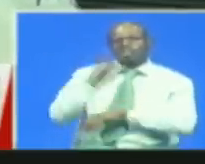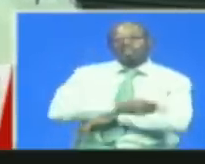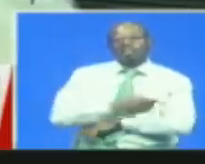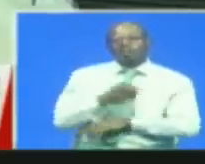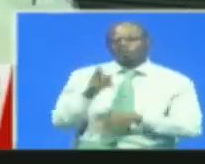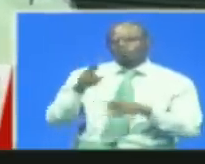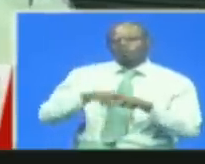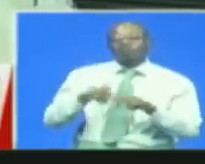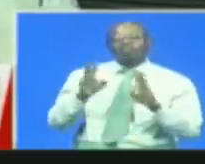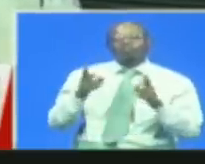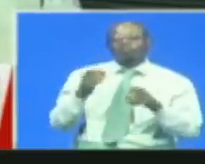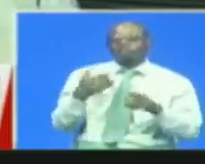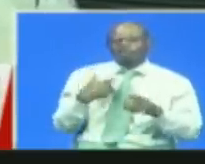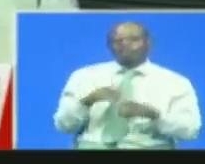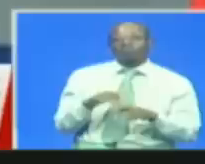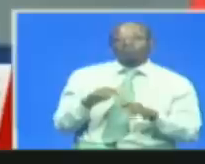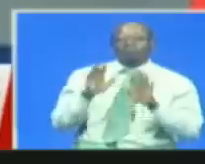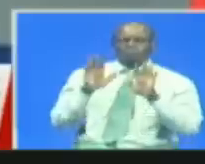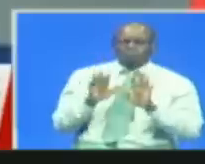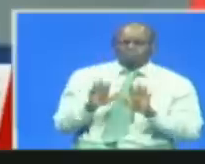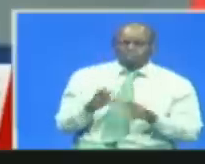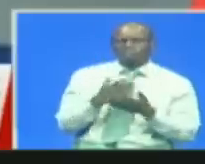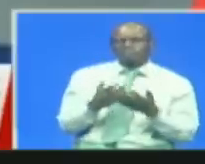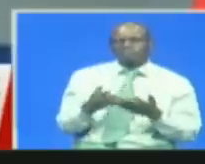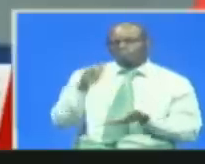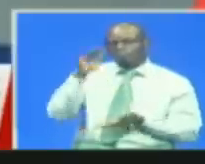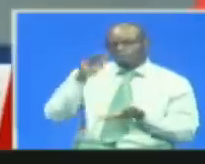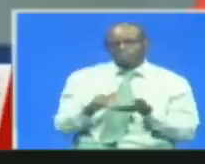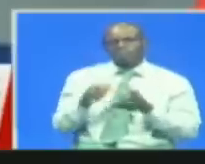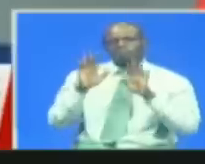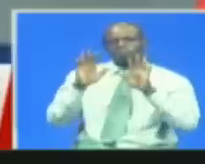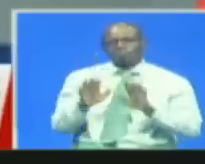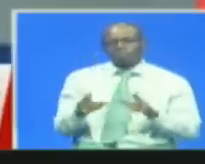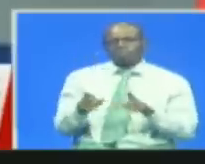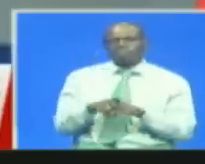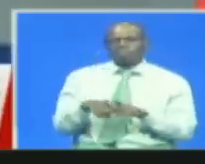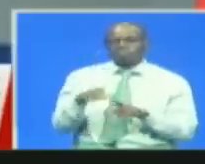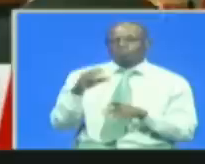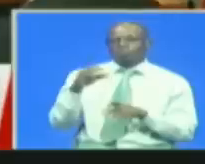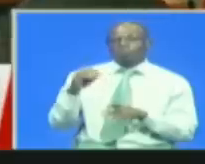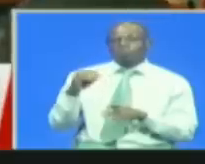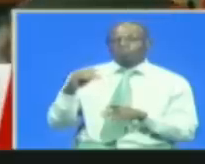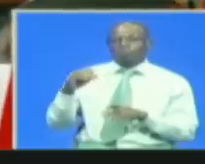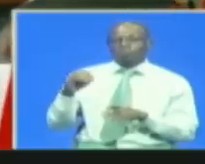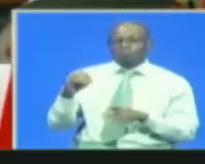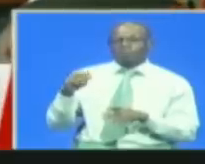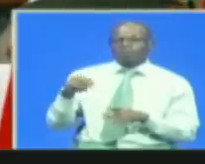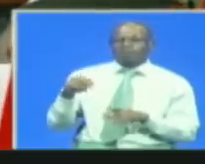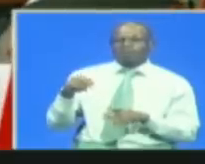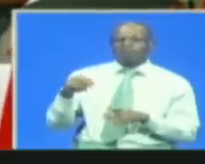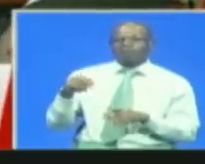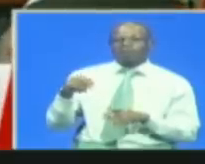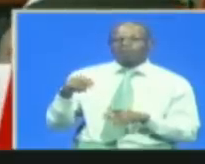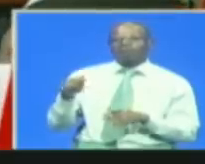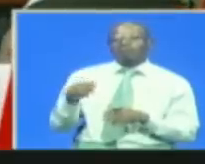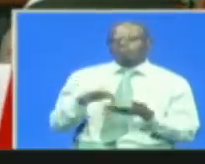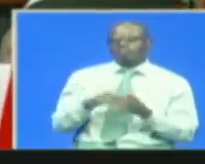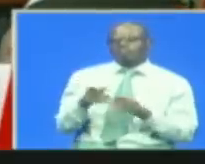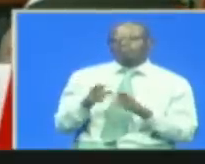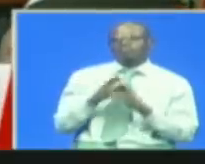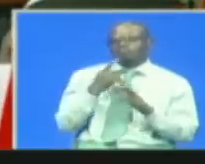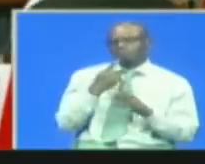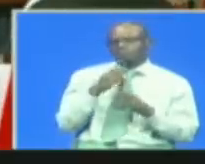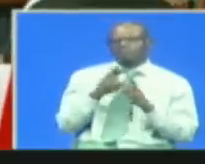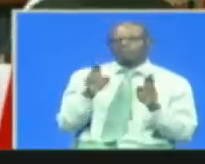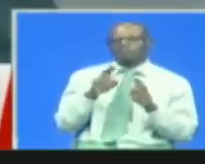some important, some less important. Oguna, who admitted to the challenges, says he's ready for the task and that he intends to